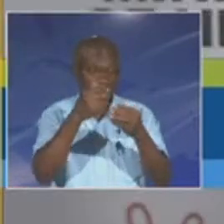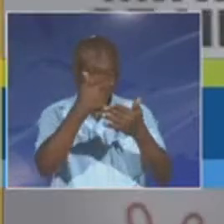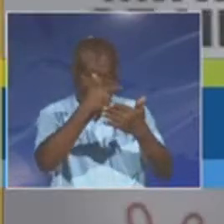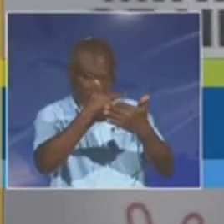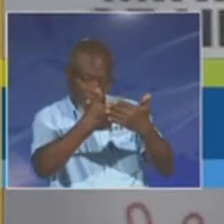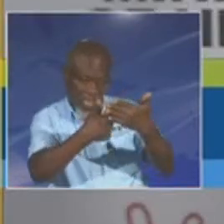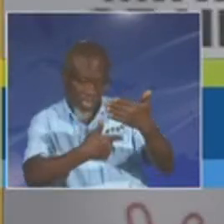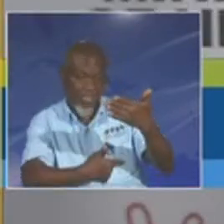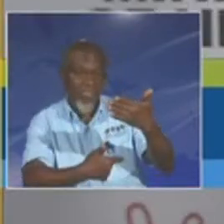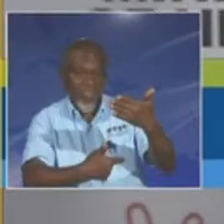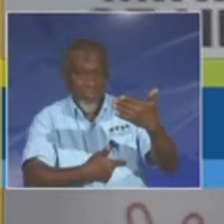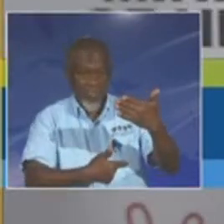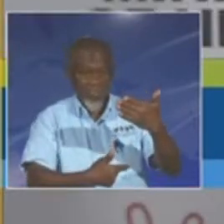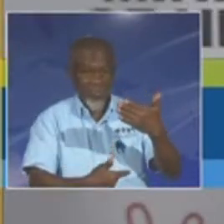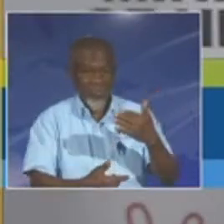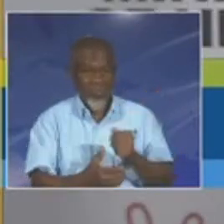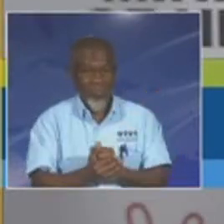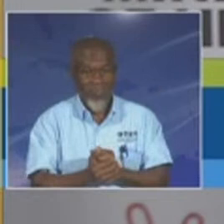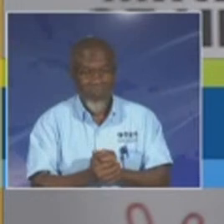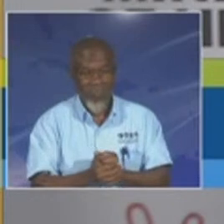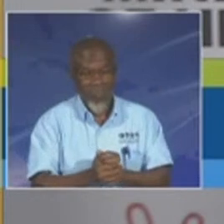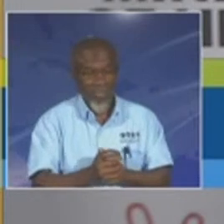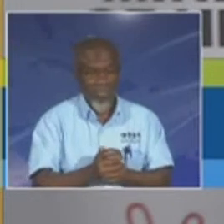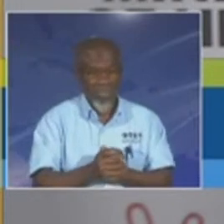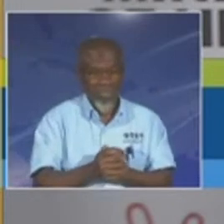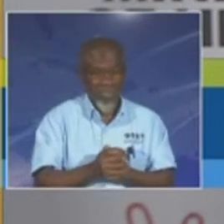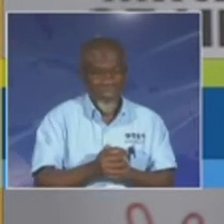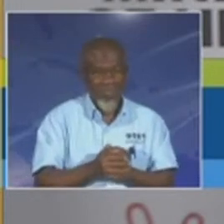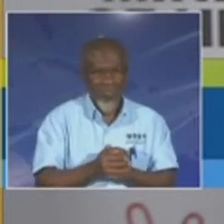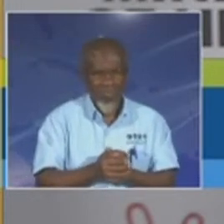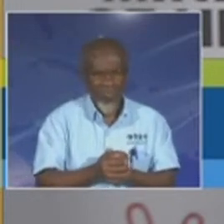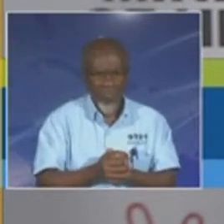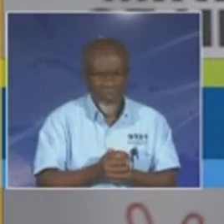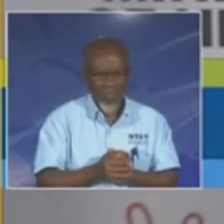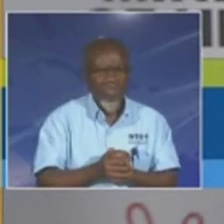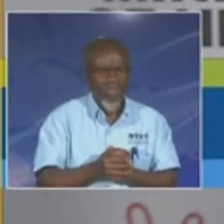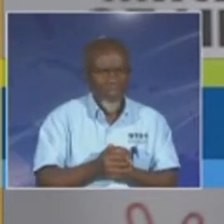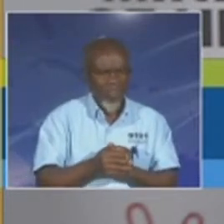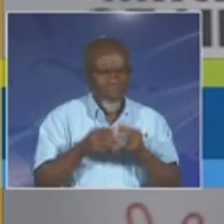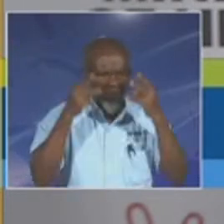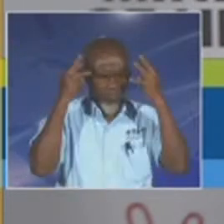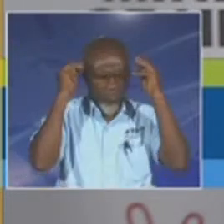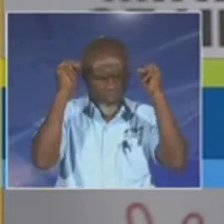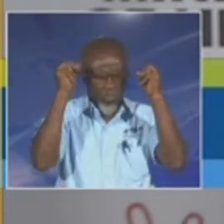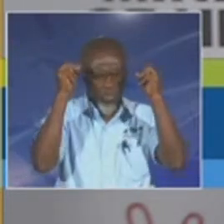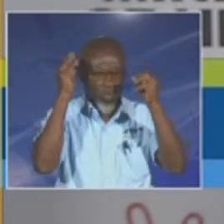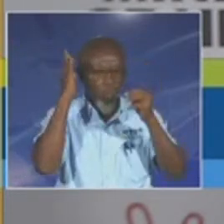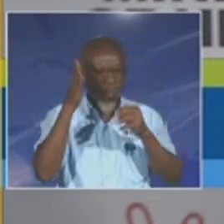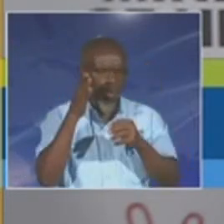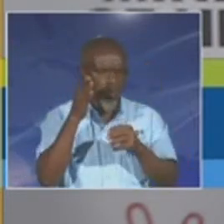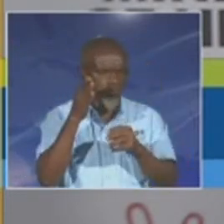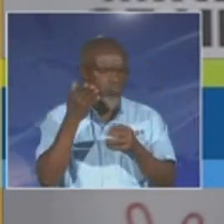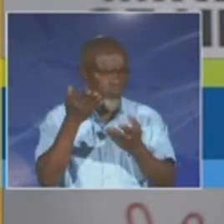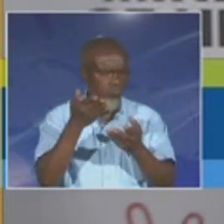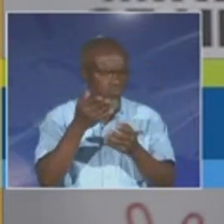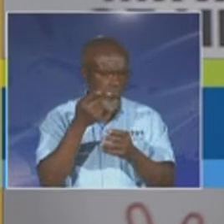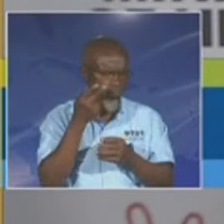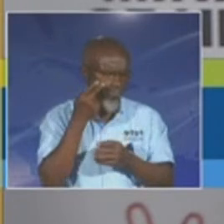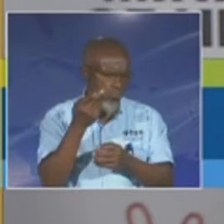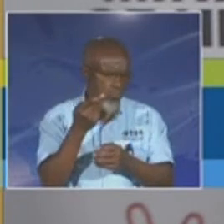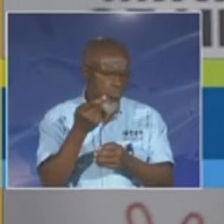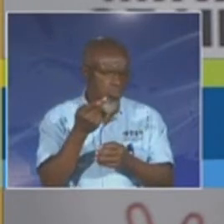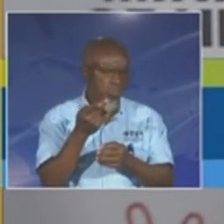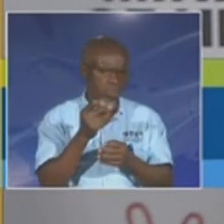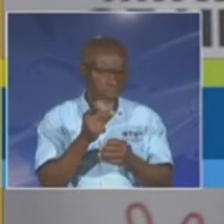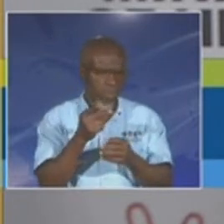terms of that policy recommendation. As you know, the ministry will look at all factors. There's a food advisory committee that is at the Ministry of